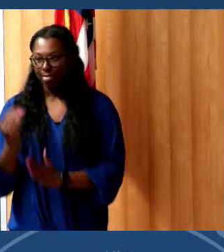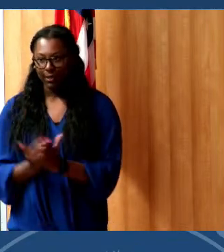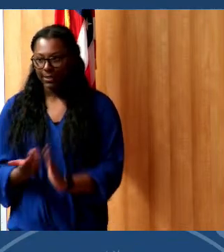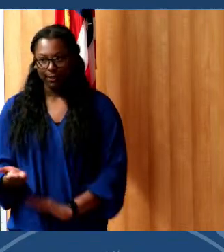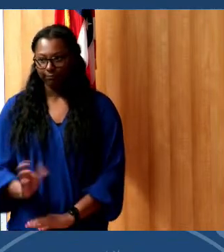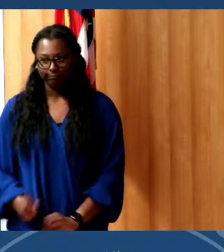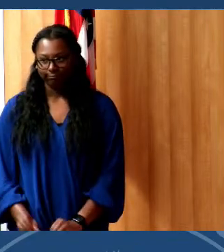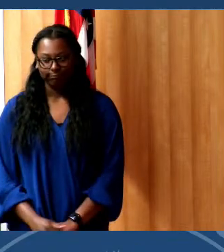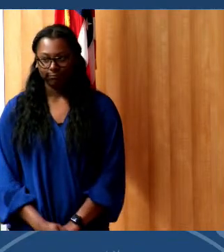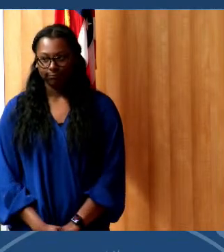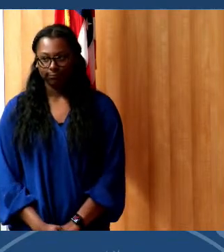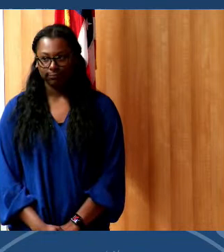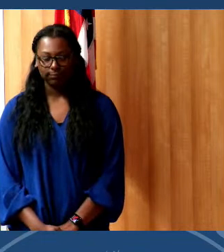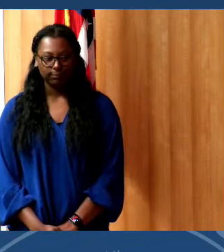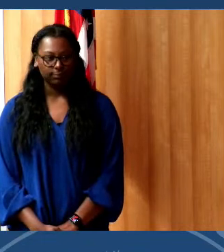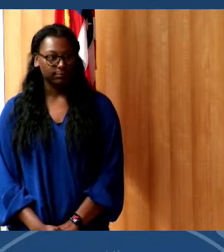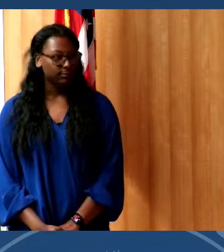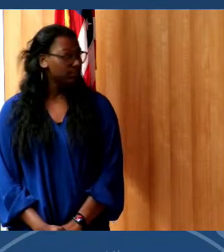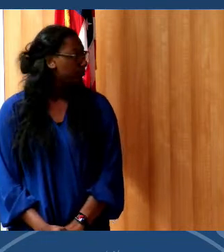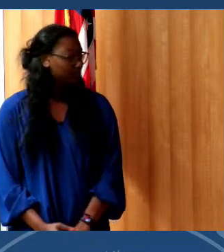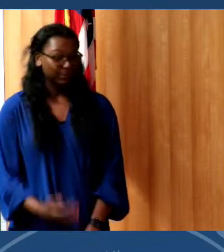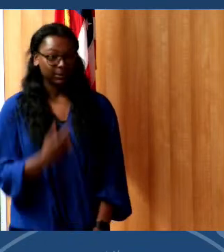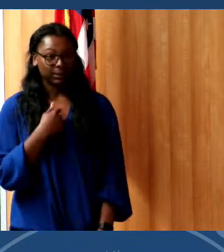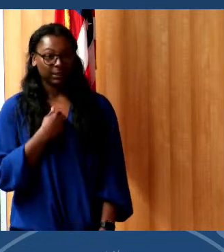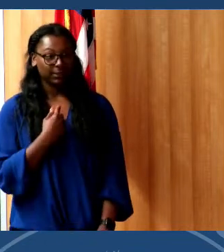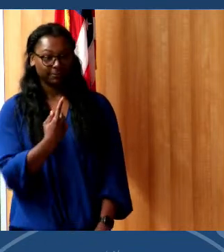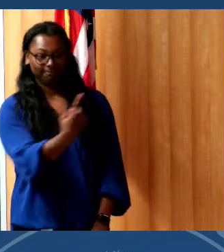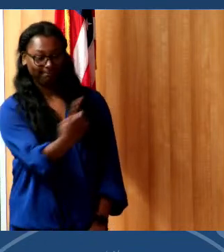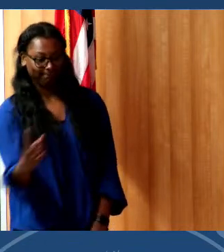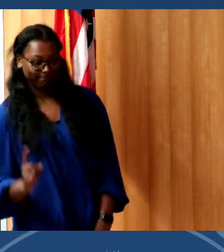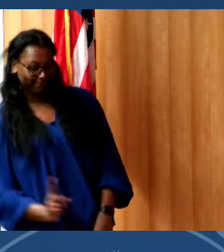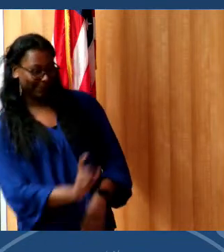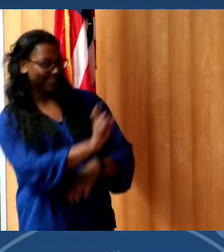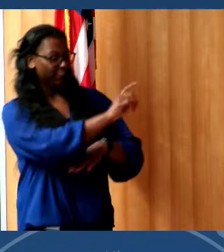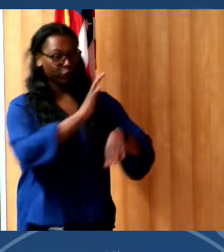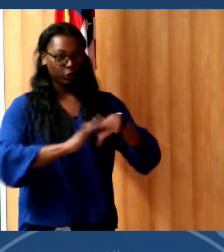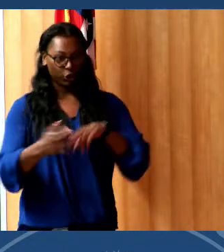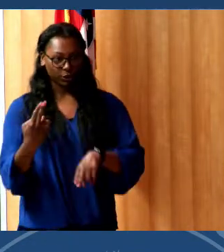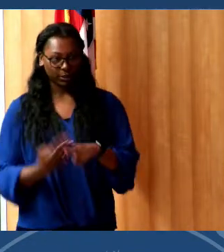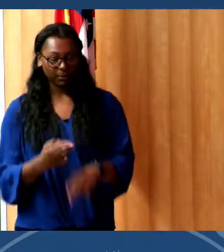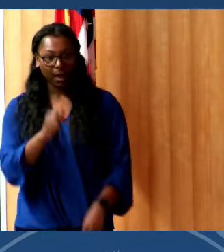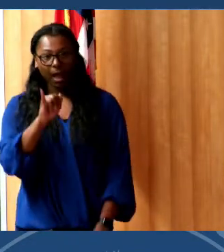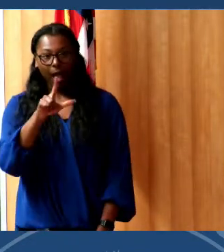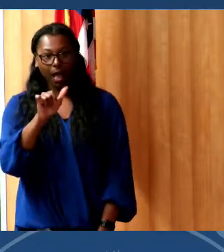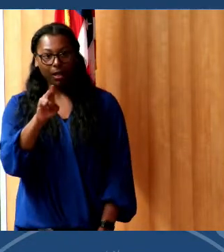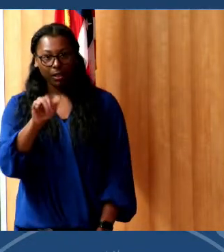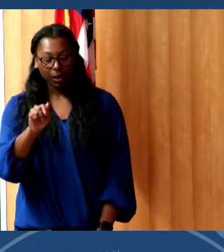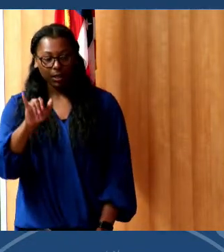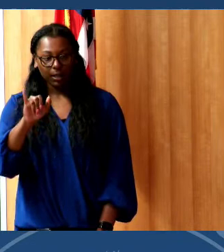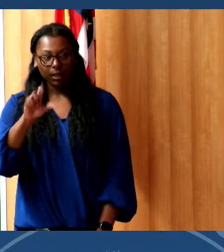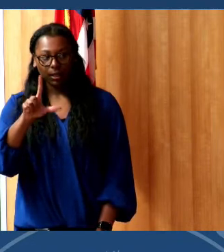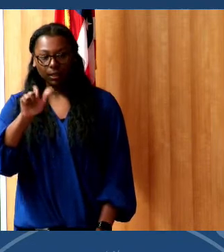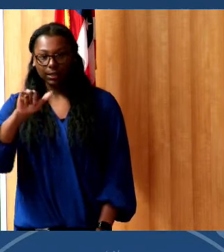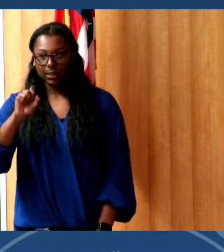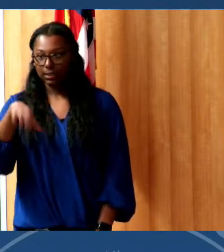Okay. Please come up the stairs as I call your name. Ilana Aliskas.